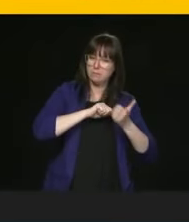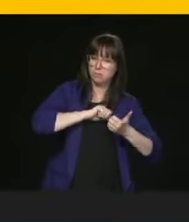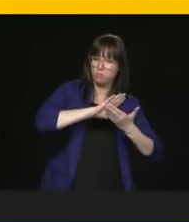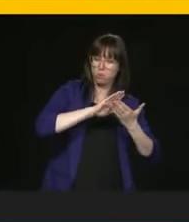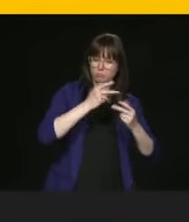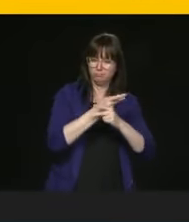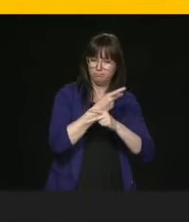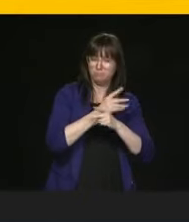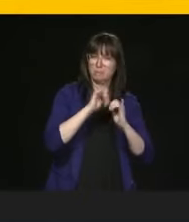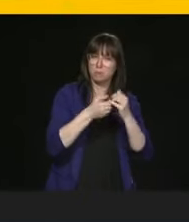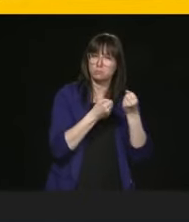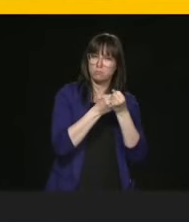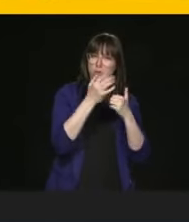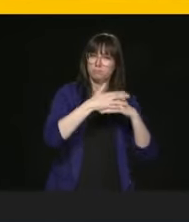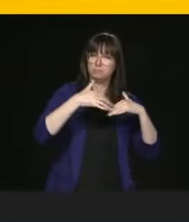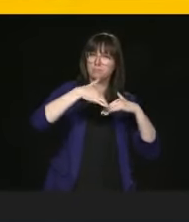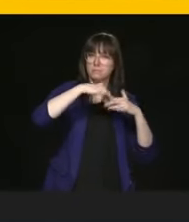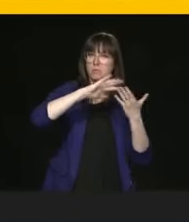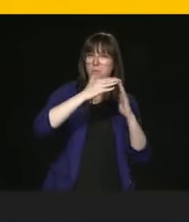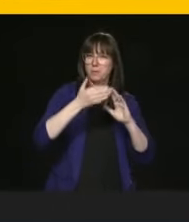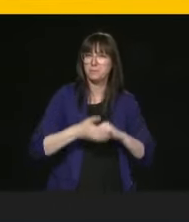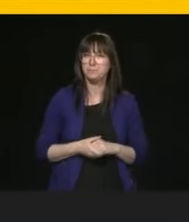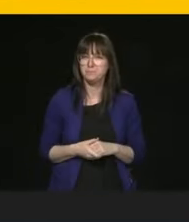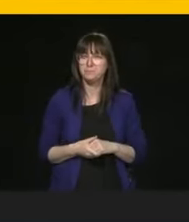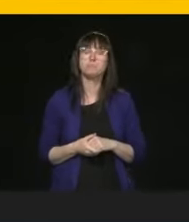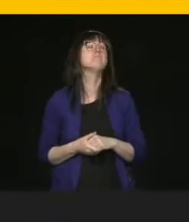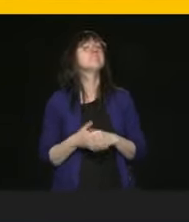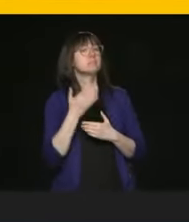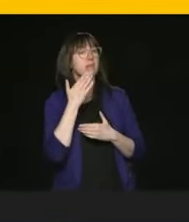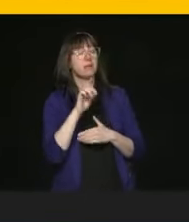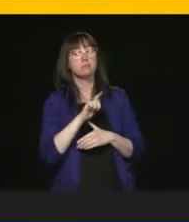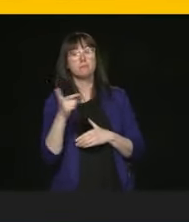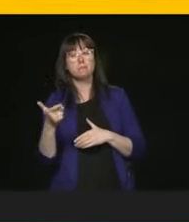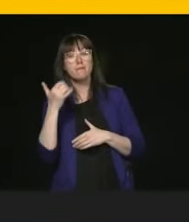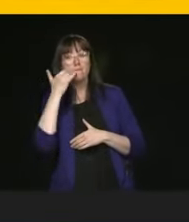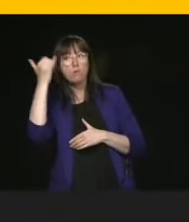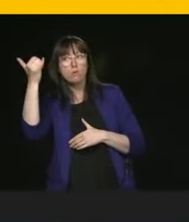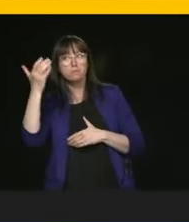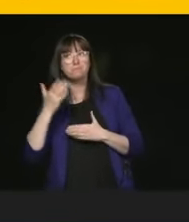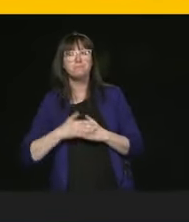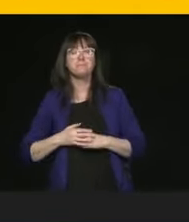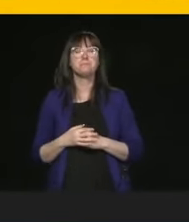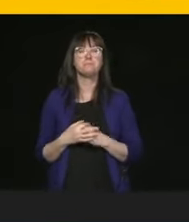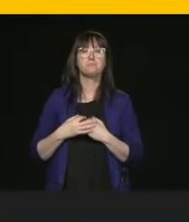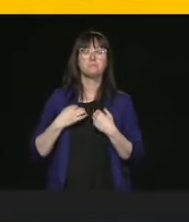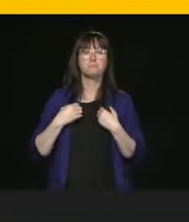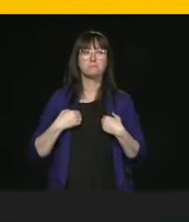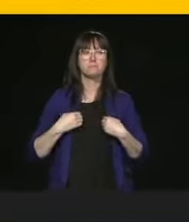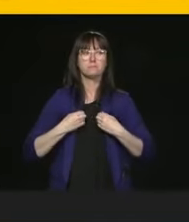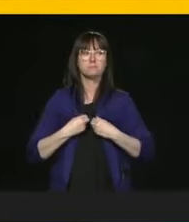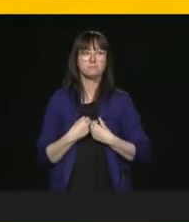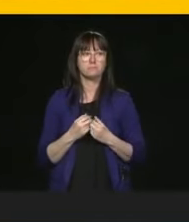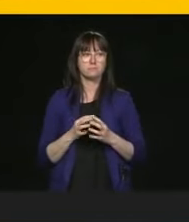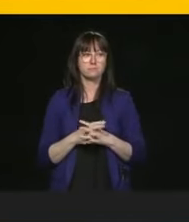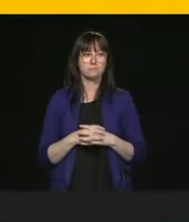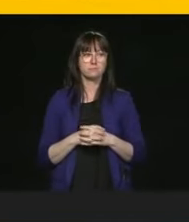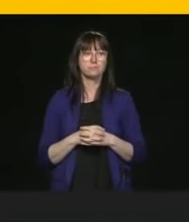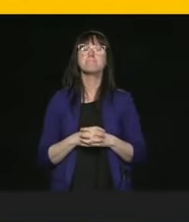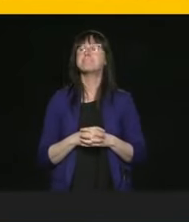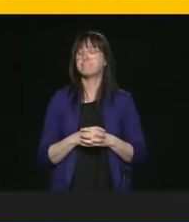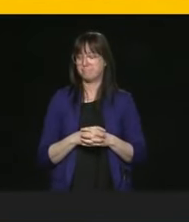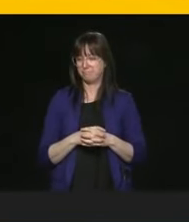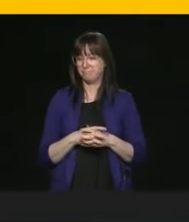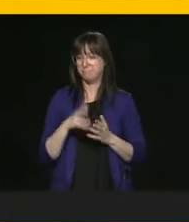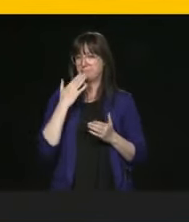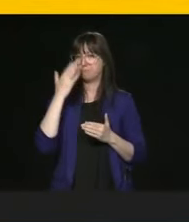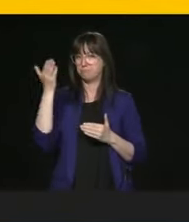Okay, turning back to the phone, operator. Thank you. Our next question, notre prochaine